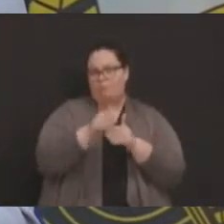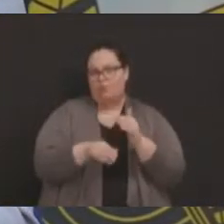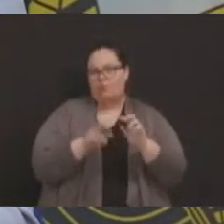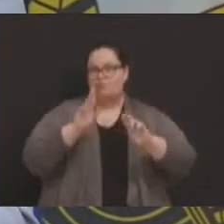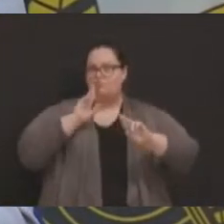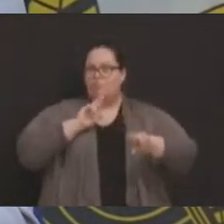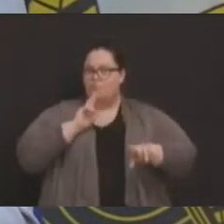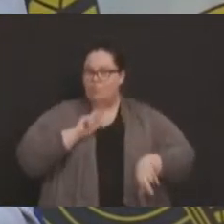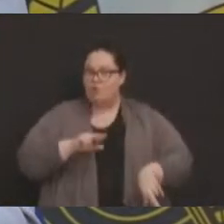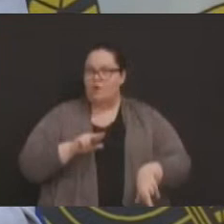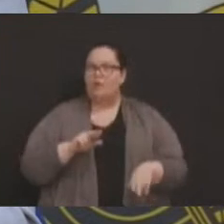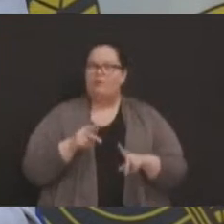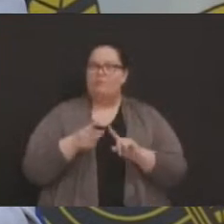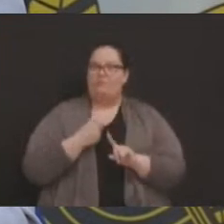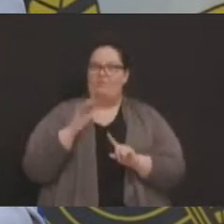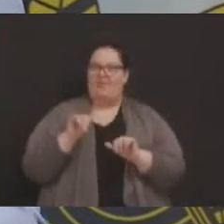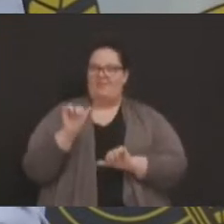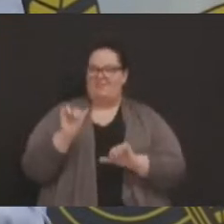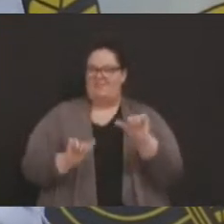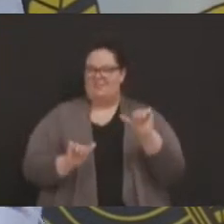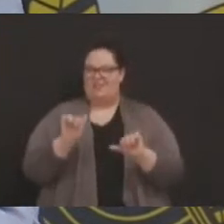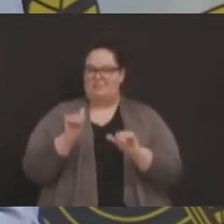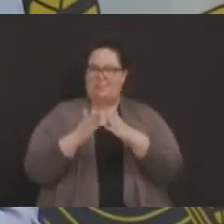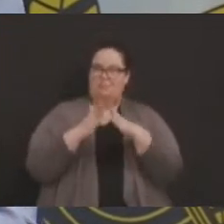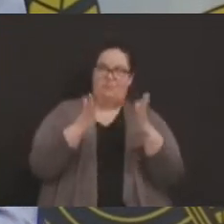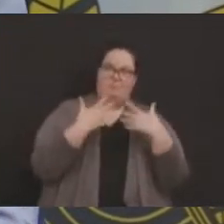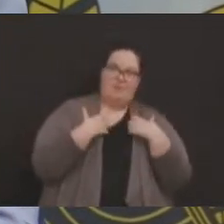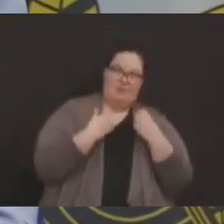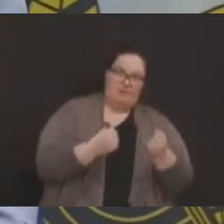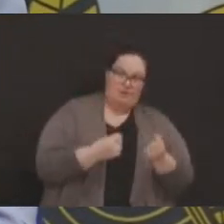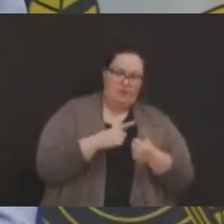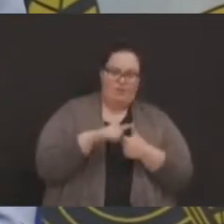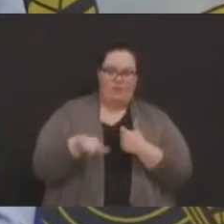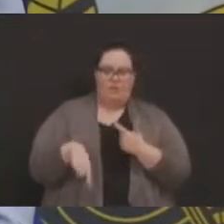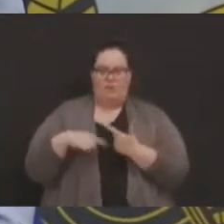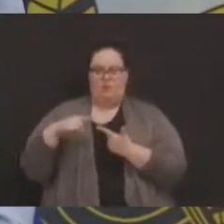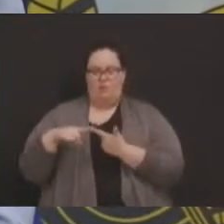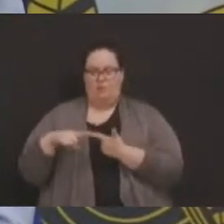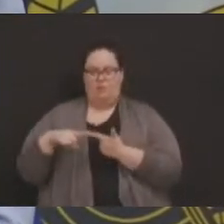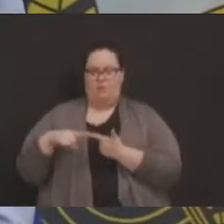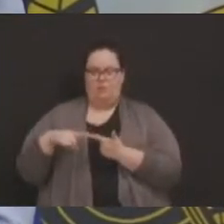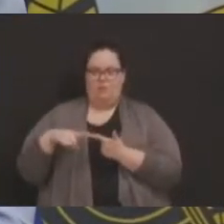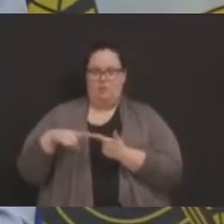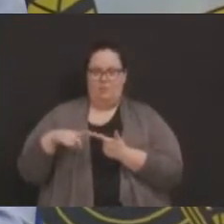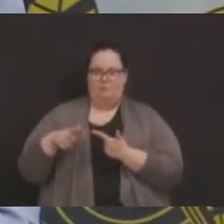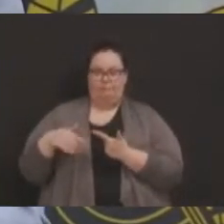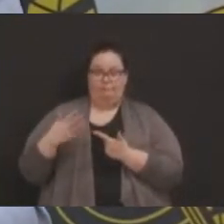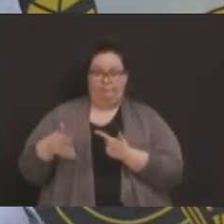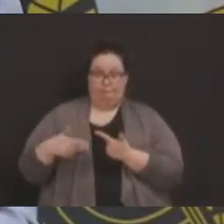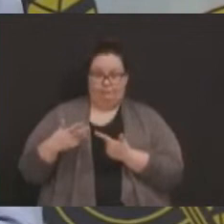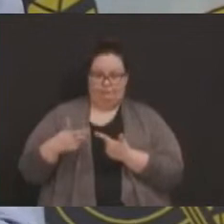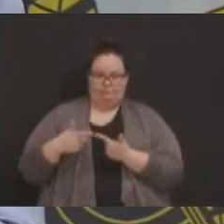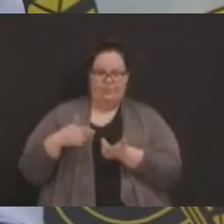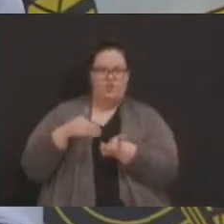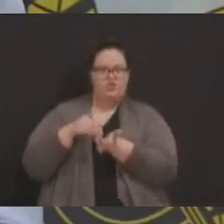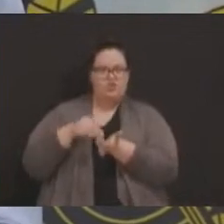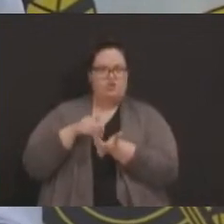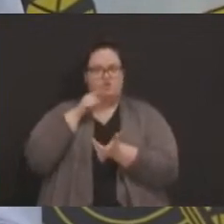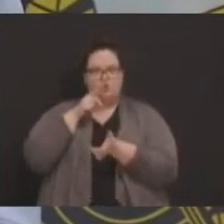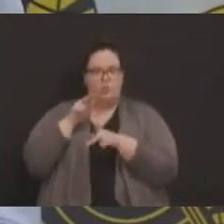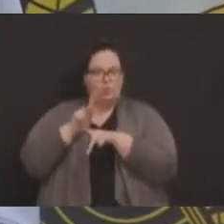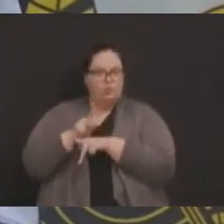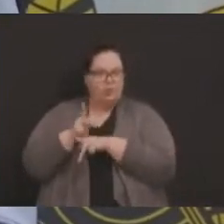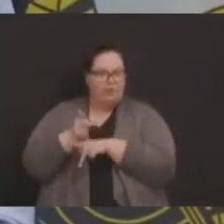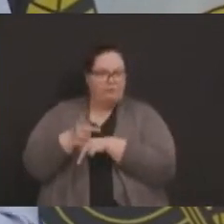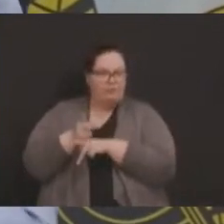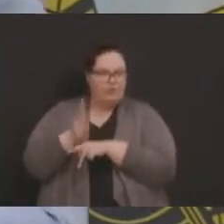attending physicians, and our dashboard will be updated accordingly. But that's, again, we're following the protocols that we have in